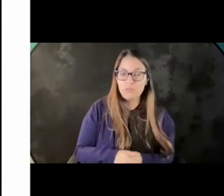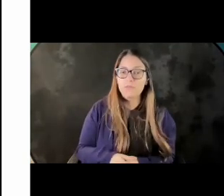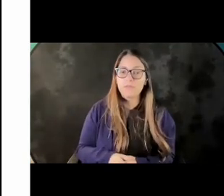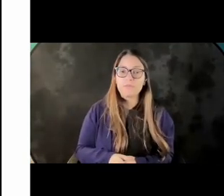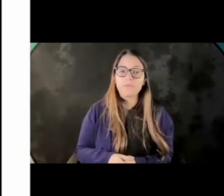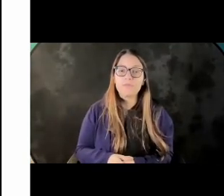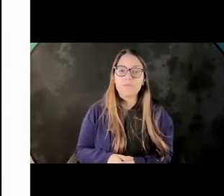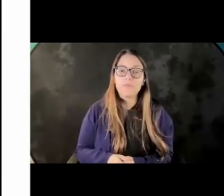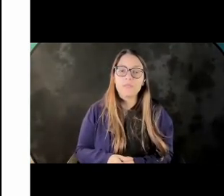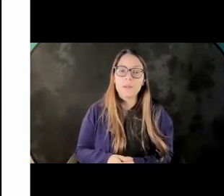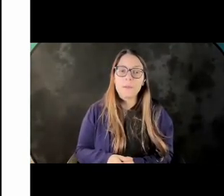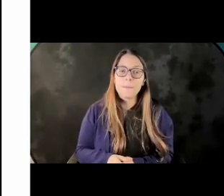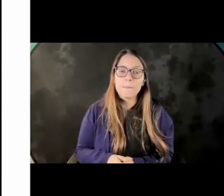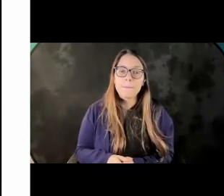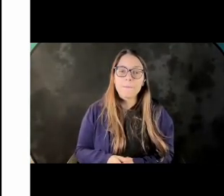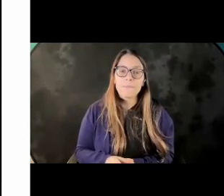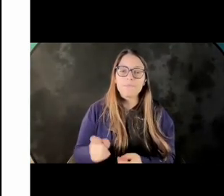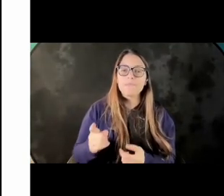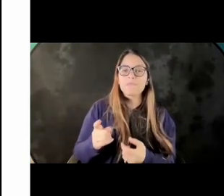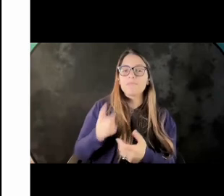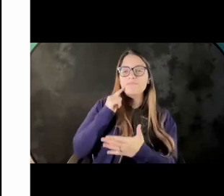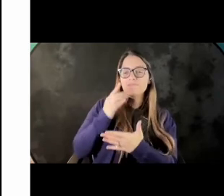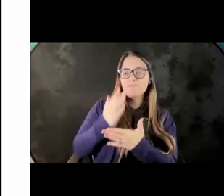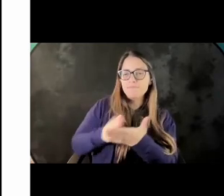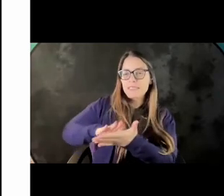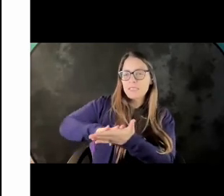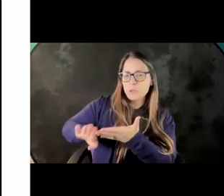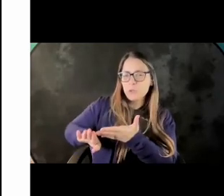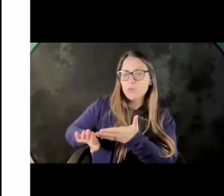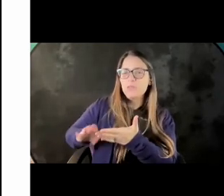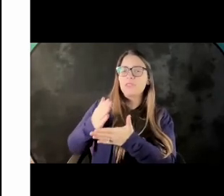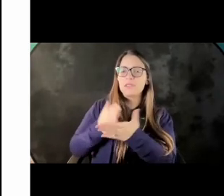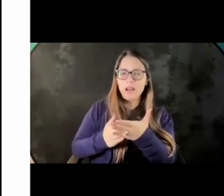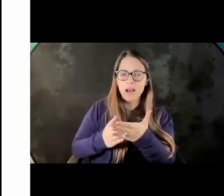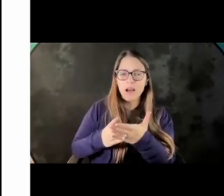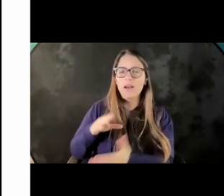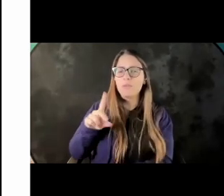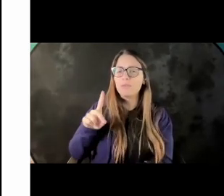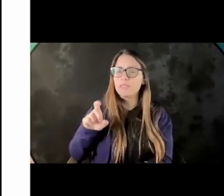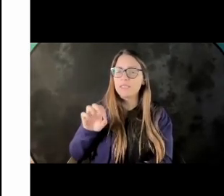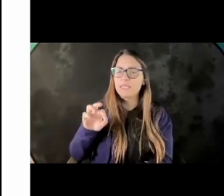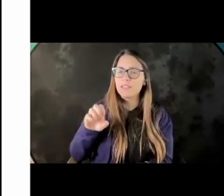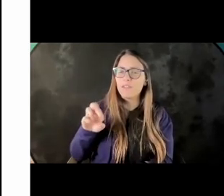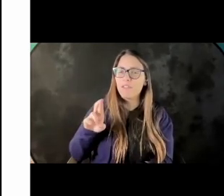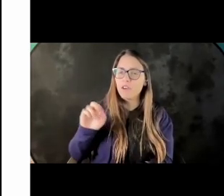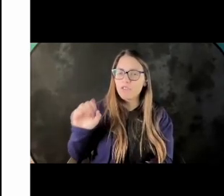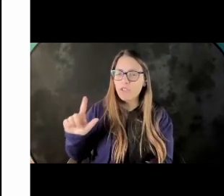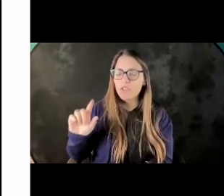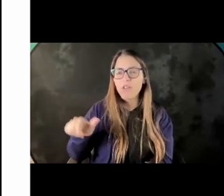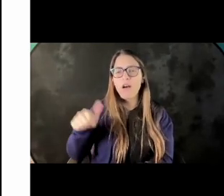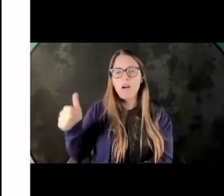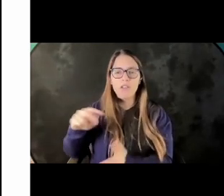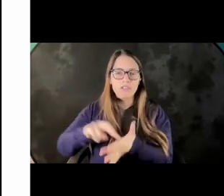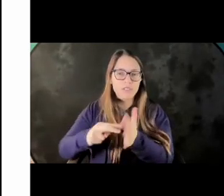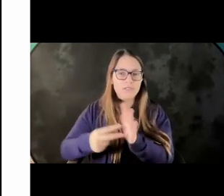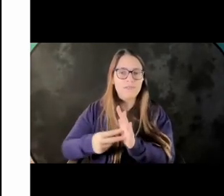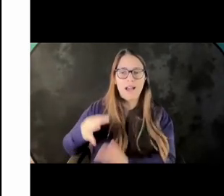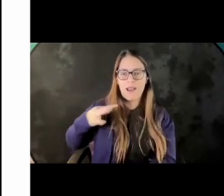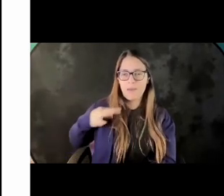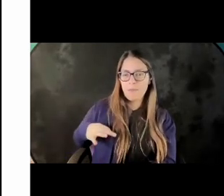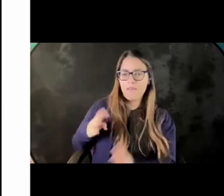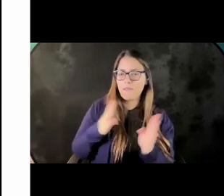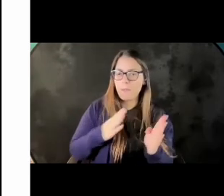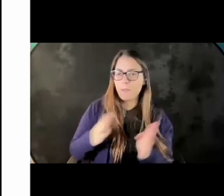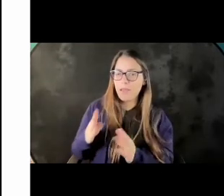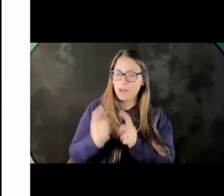is it excludes certain deferrals and other defined benefit plan contributions, and